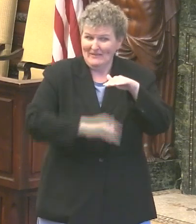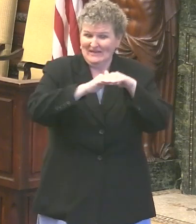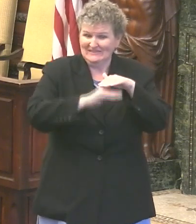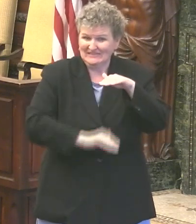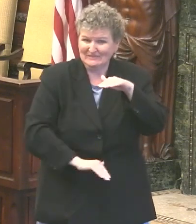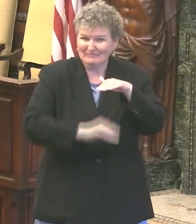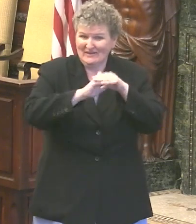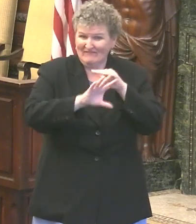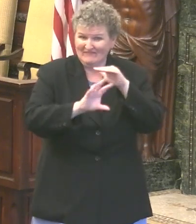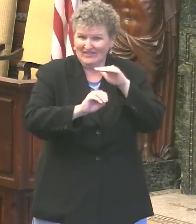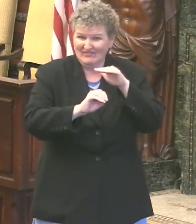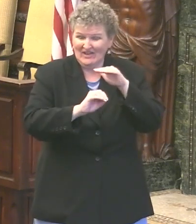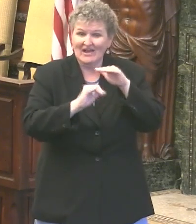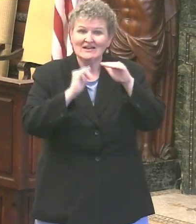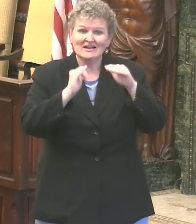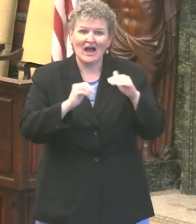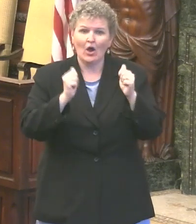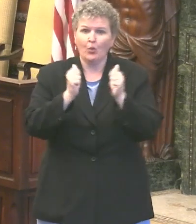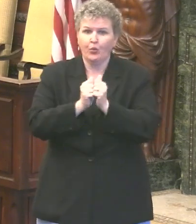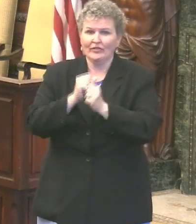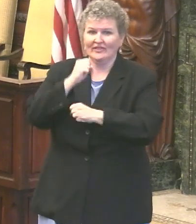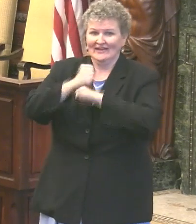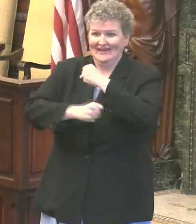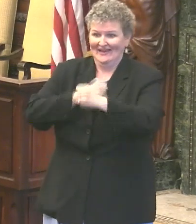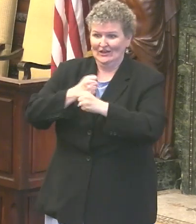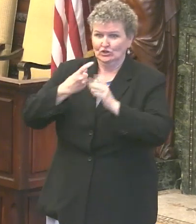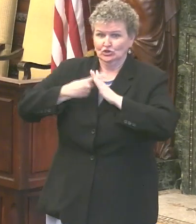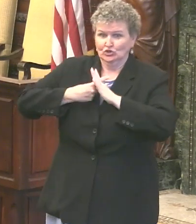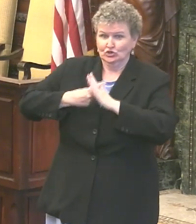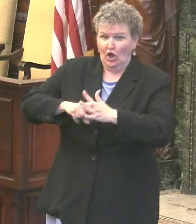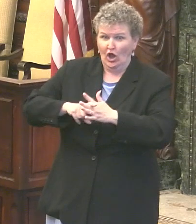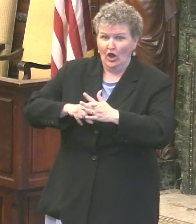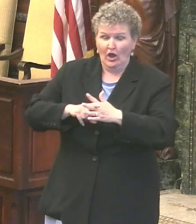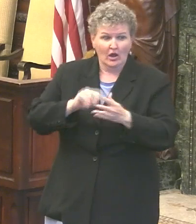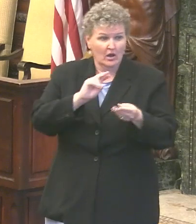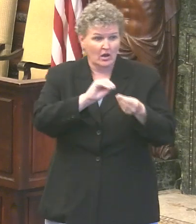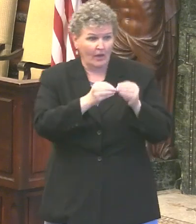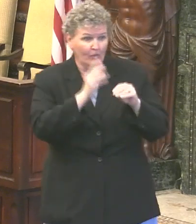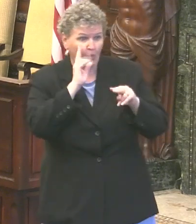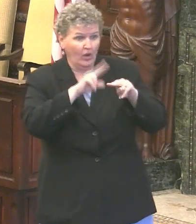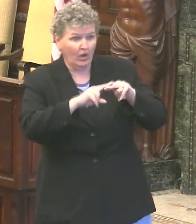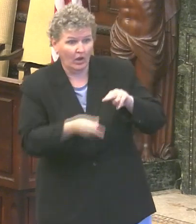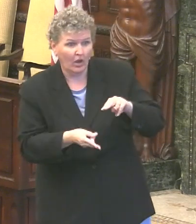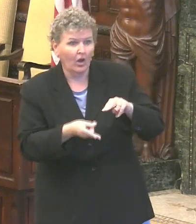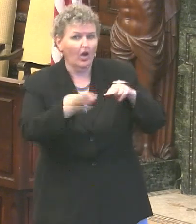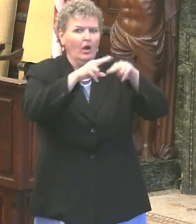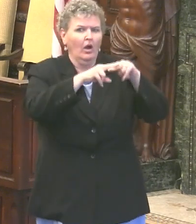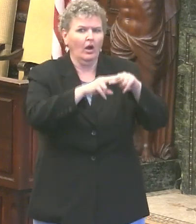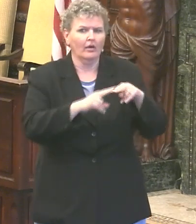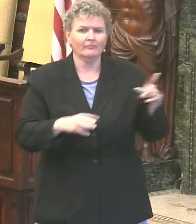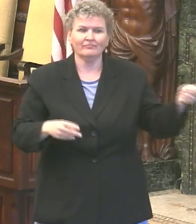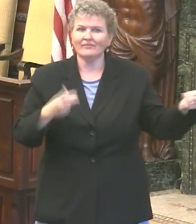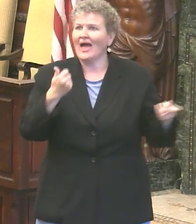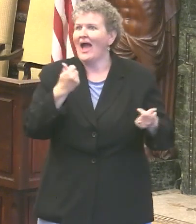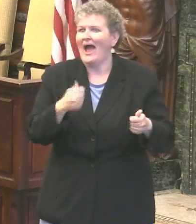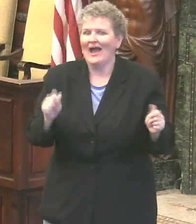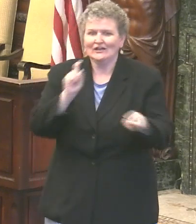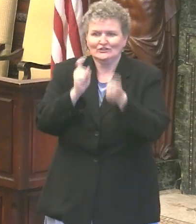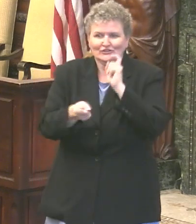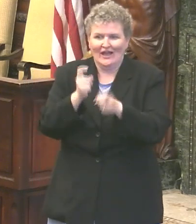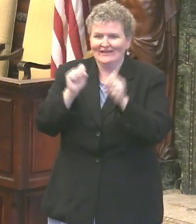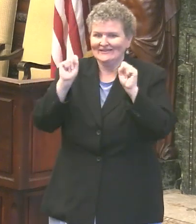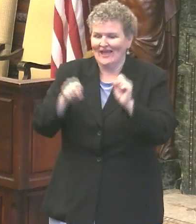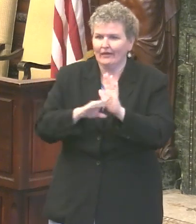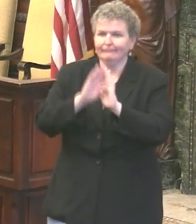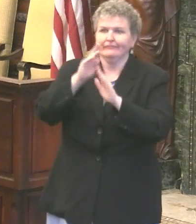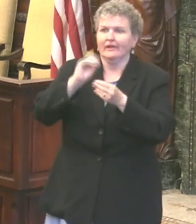soccer season? There's always the possibility that any of this could change. As the virus could get worse, things could get better. What I can tell you is where we are right now.